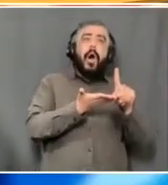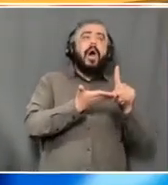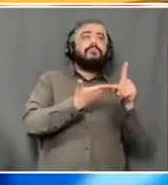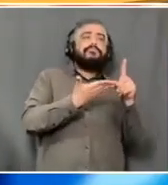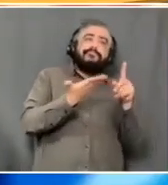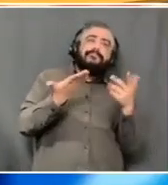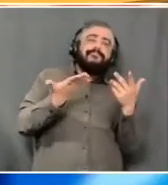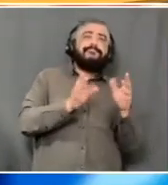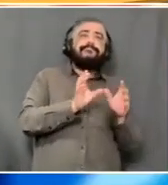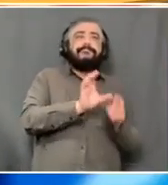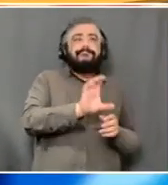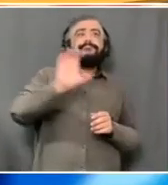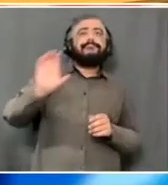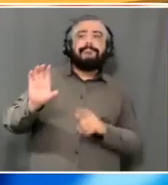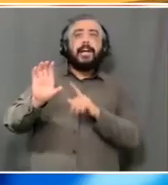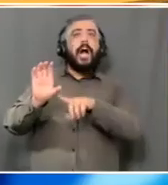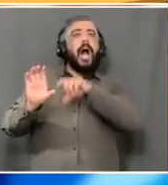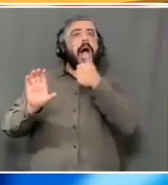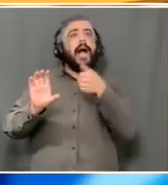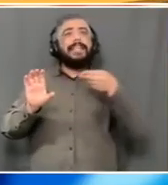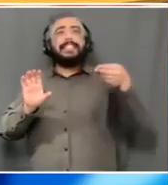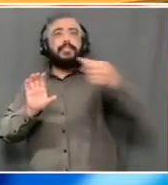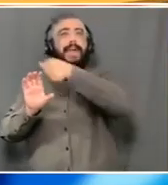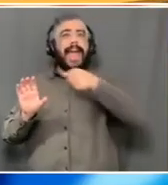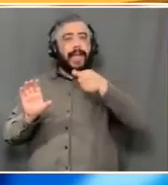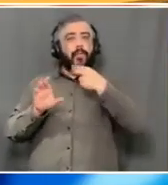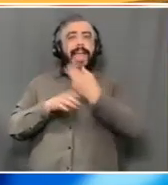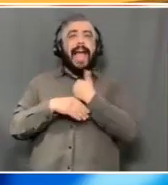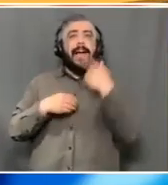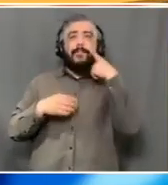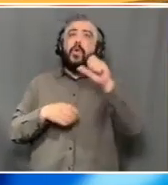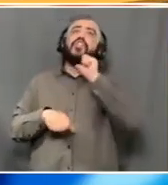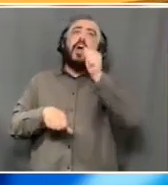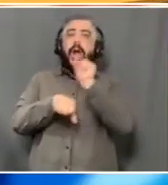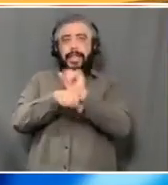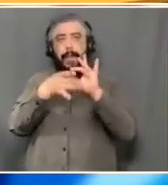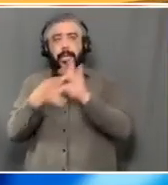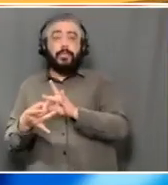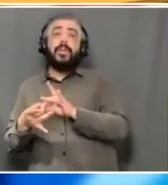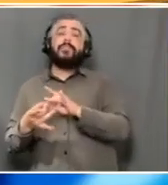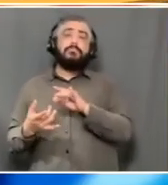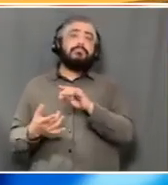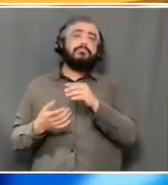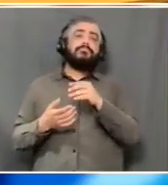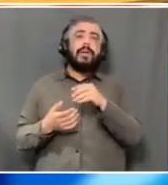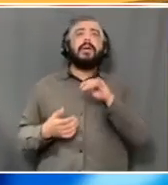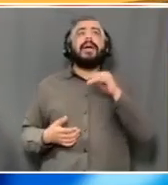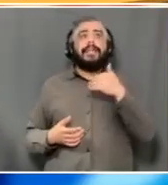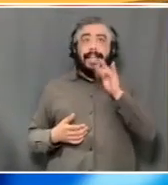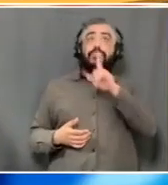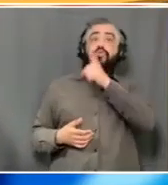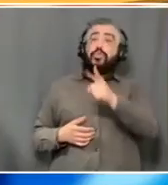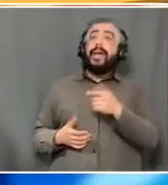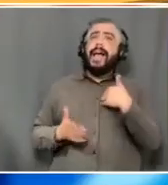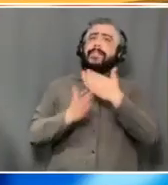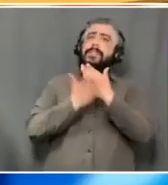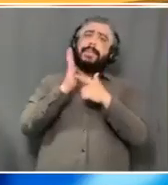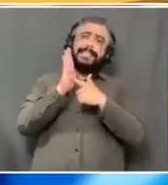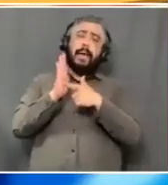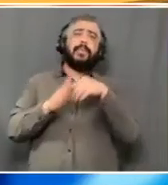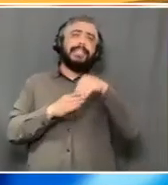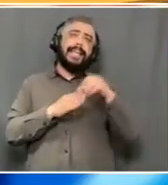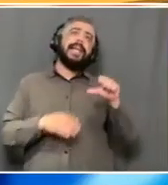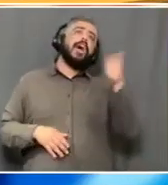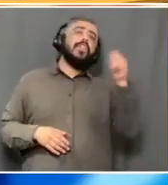spend that we have in non-labor expenditures. And that's especially true. There's some examples of that in some of our